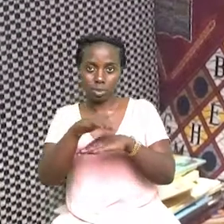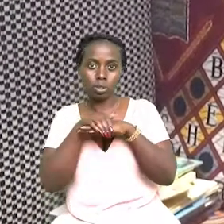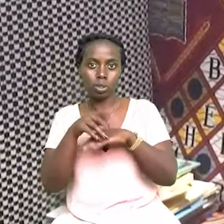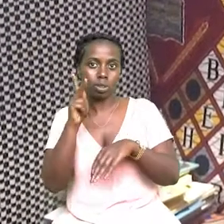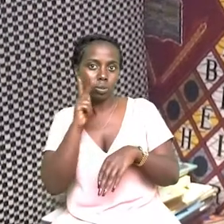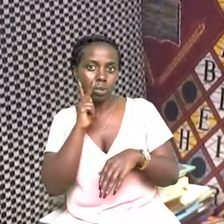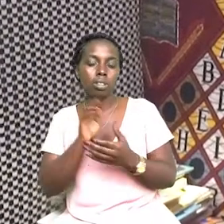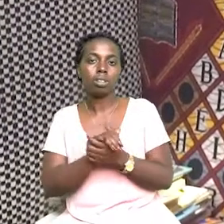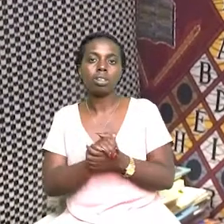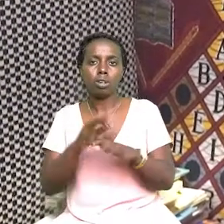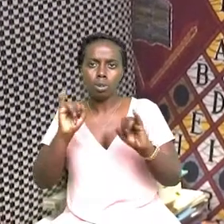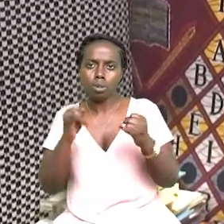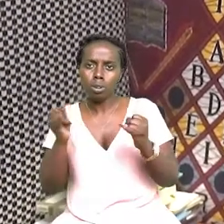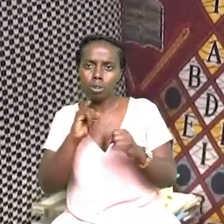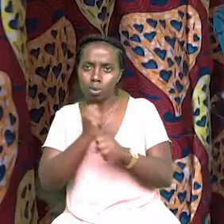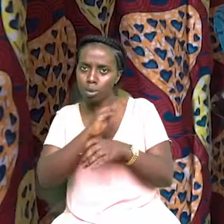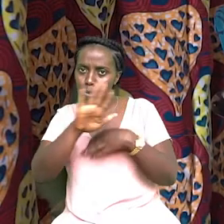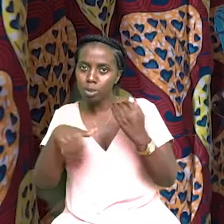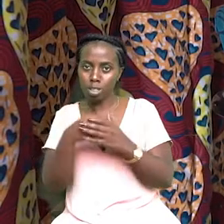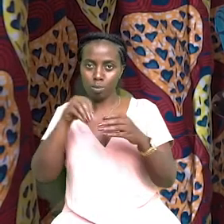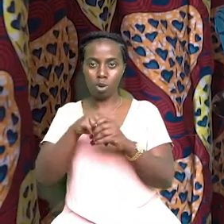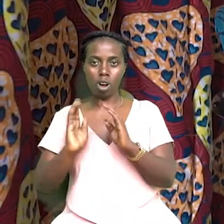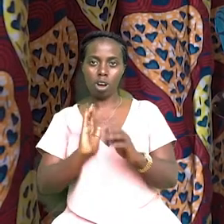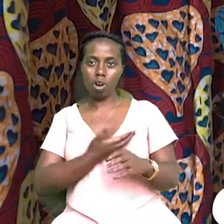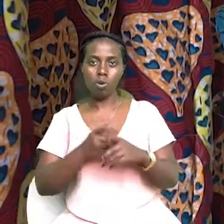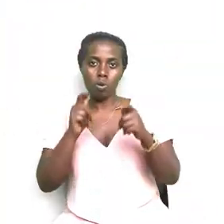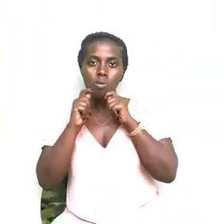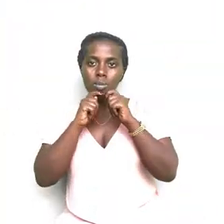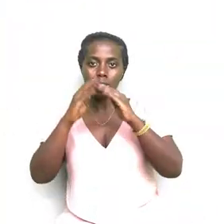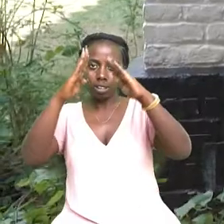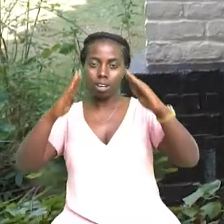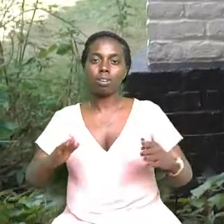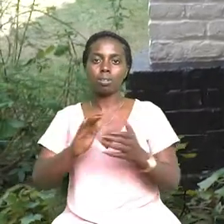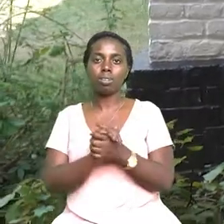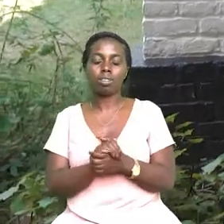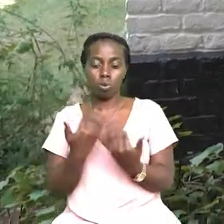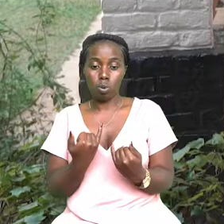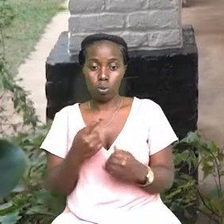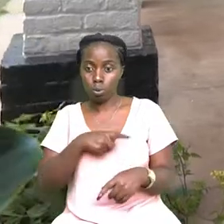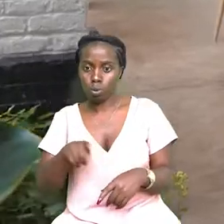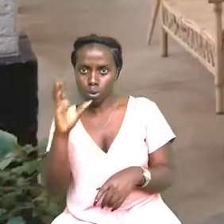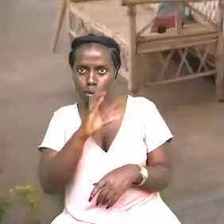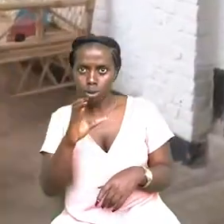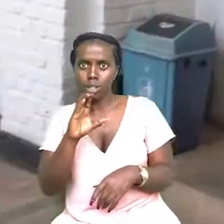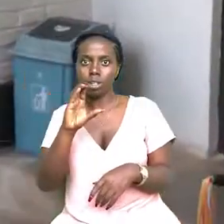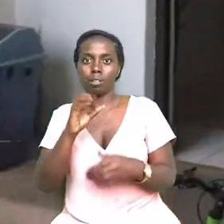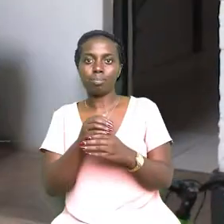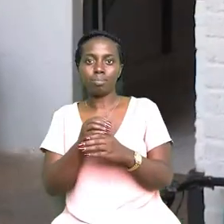We managed to do all that in our studio at the media house. Okay, let's now go find Kochi.